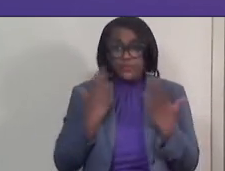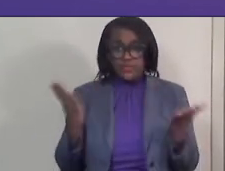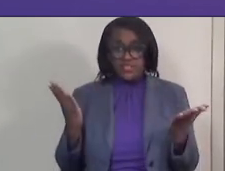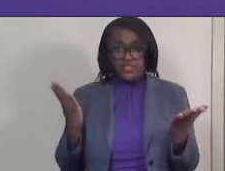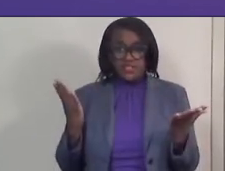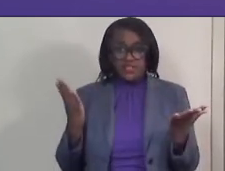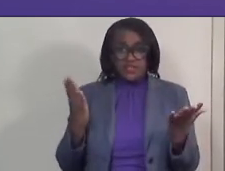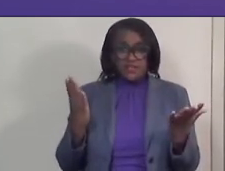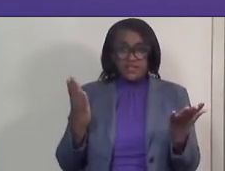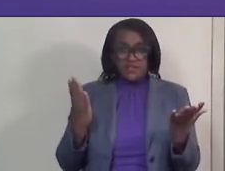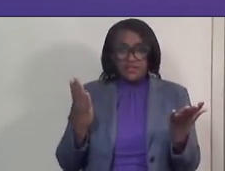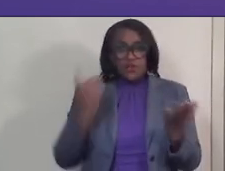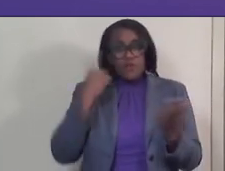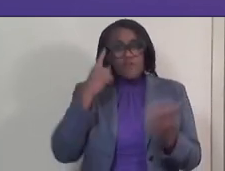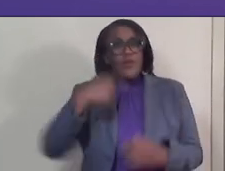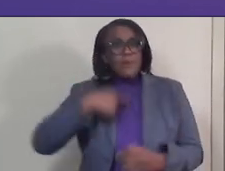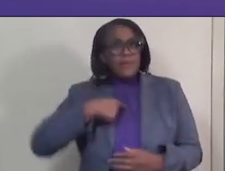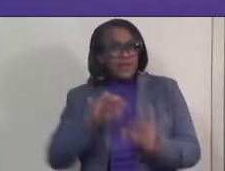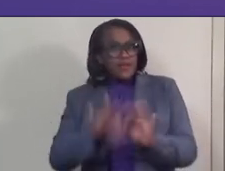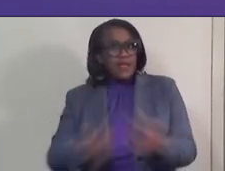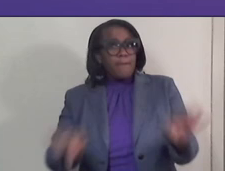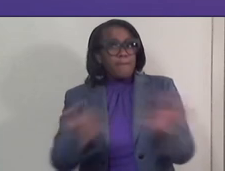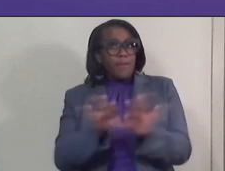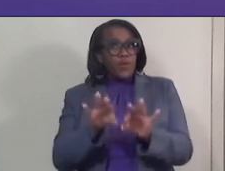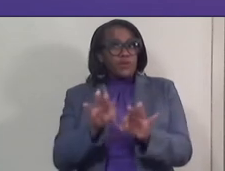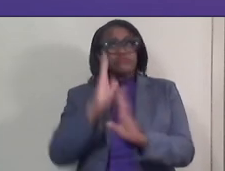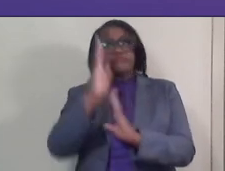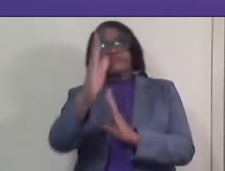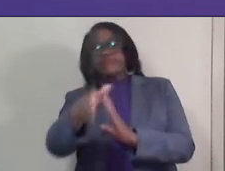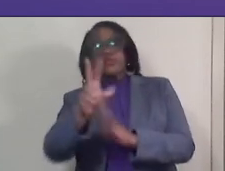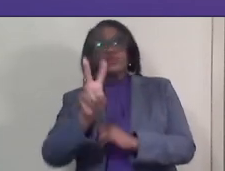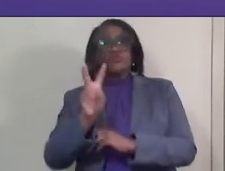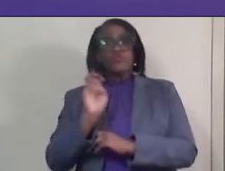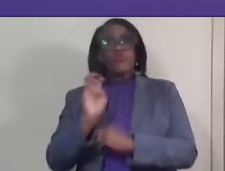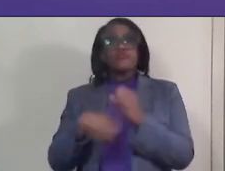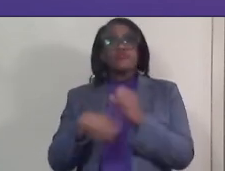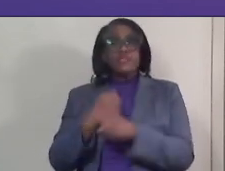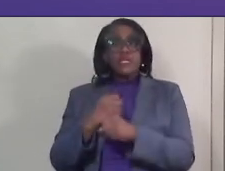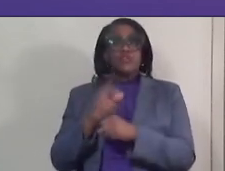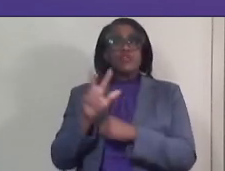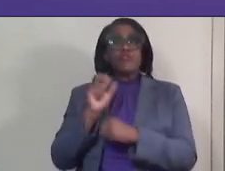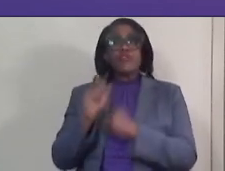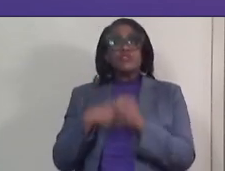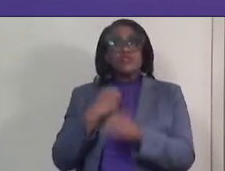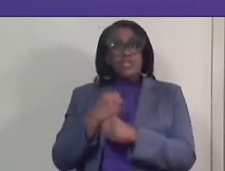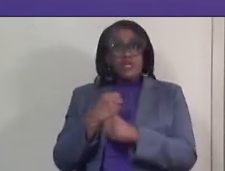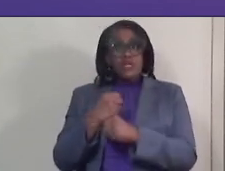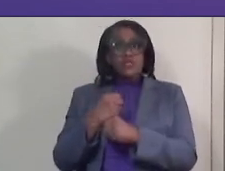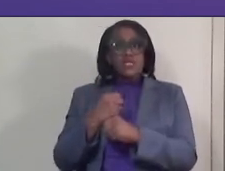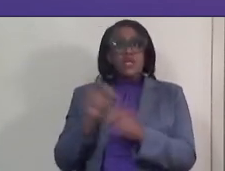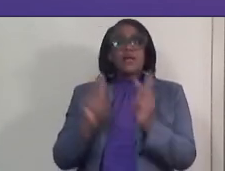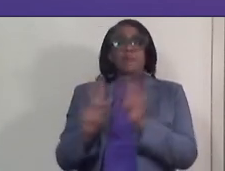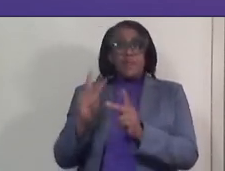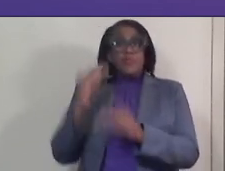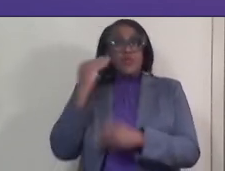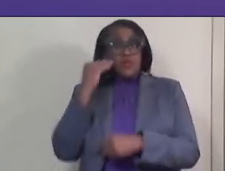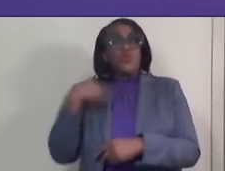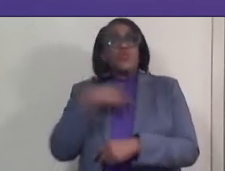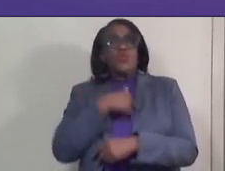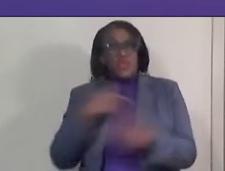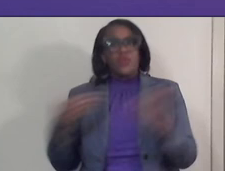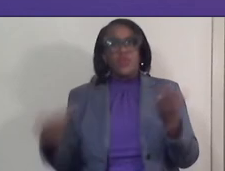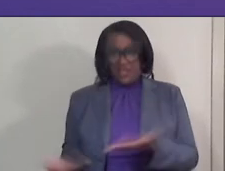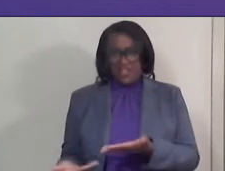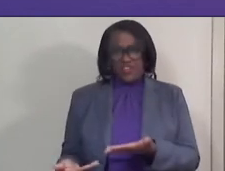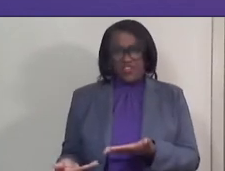because for me, it's important that in 200 years or in 300 years that people knew we were here,